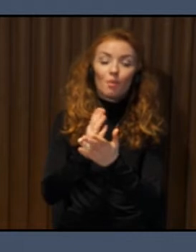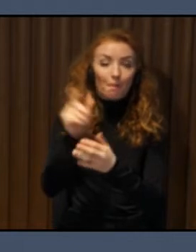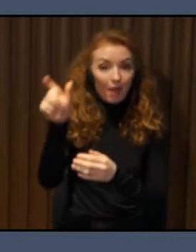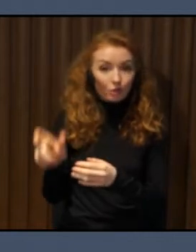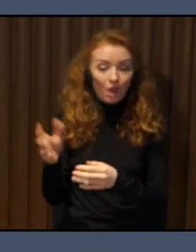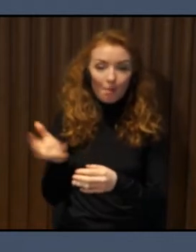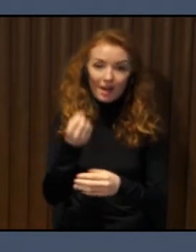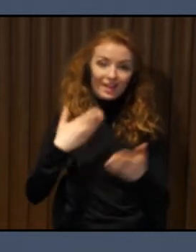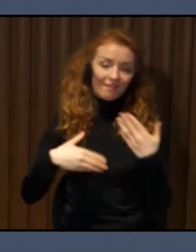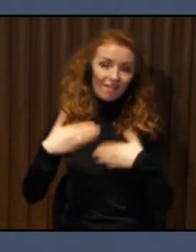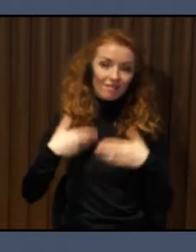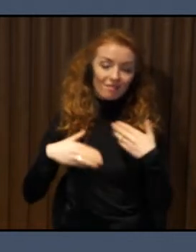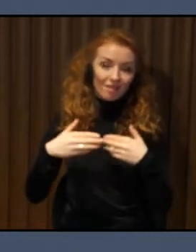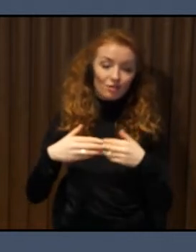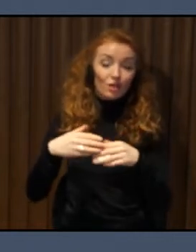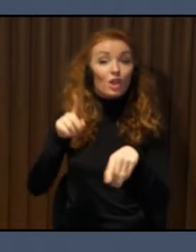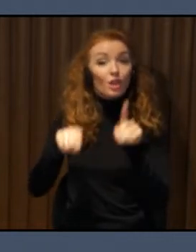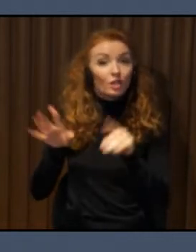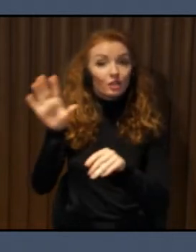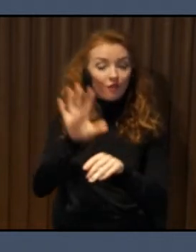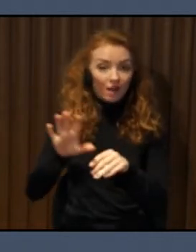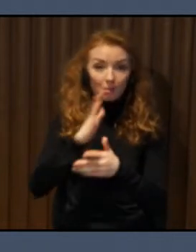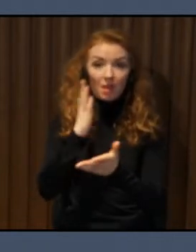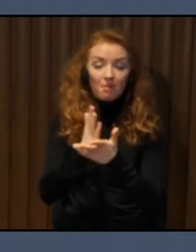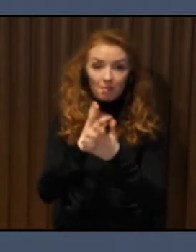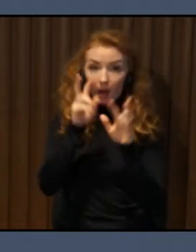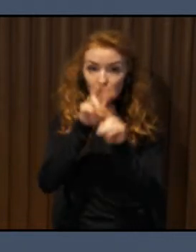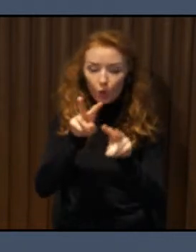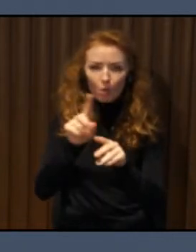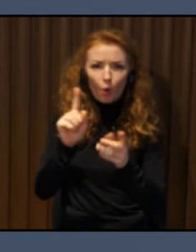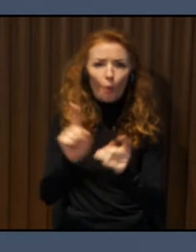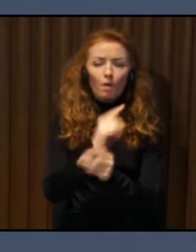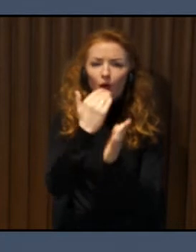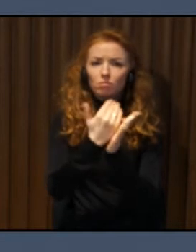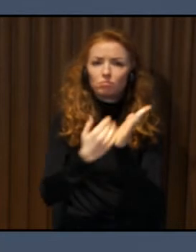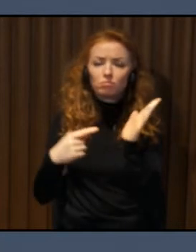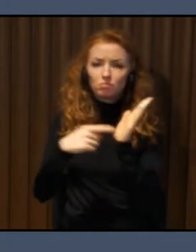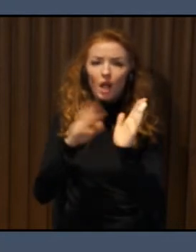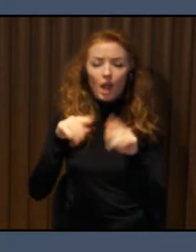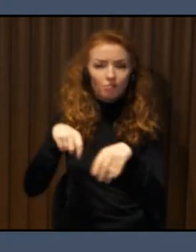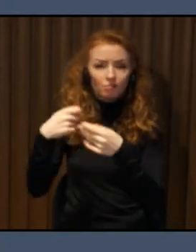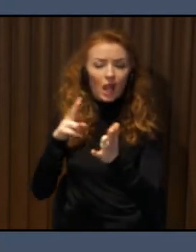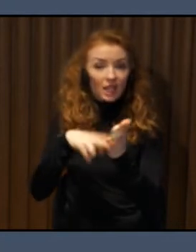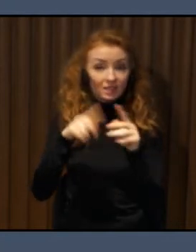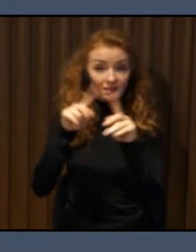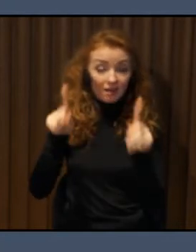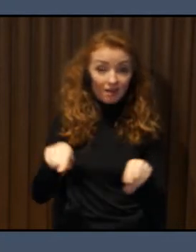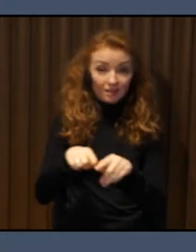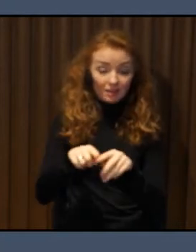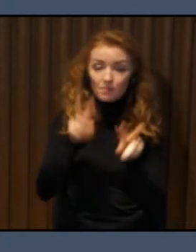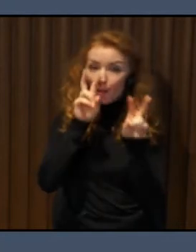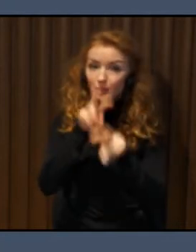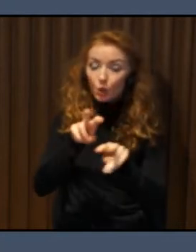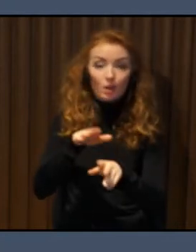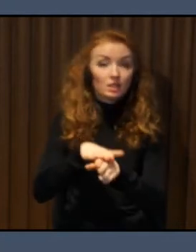for adjustment to ensure accessibility for people with disabilities. In some